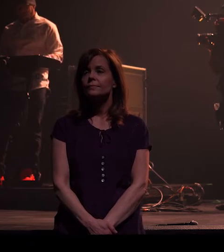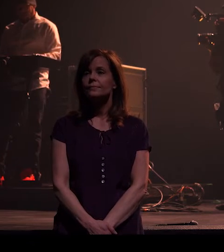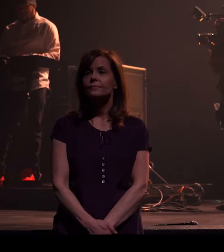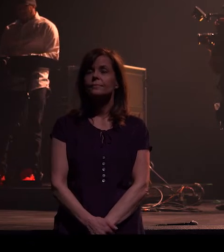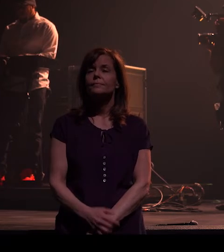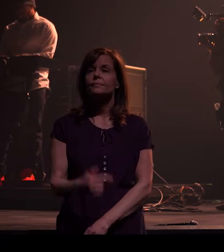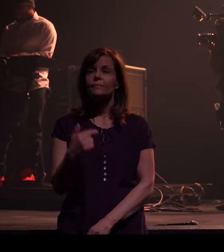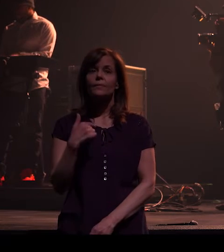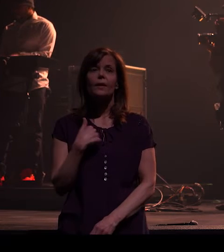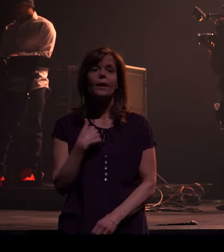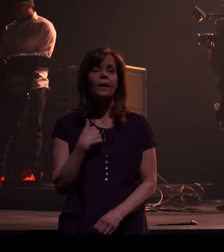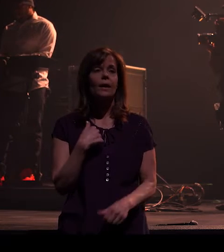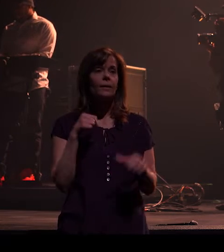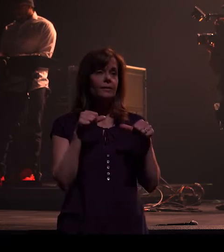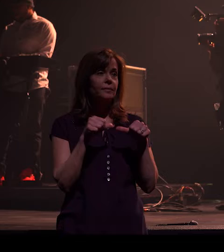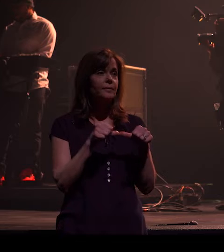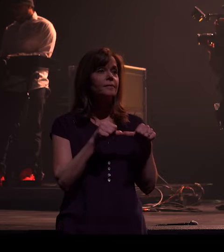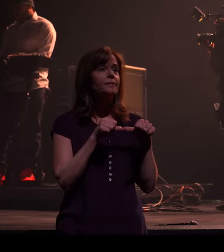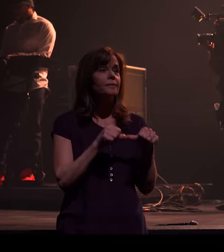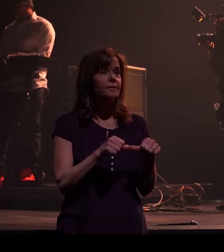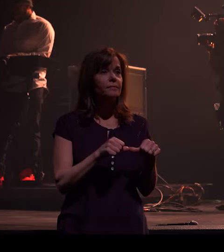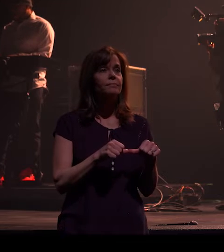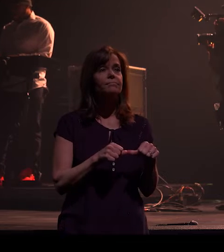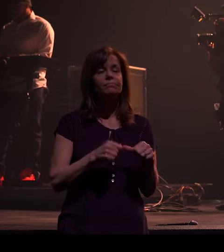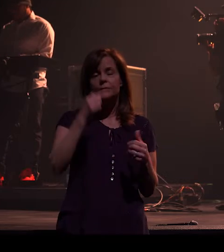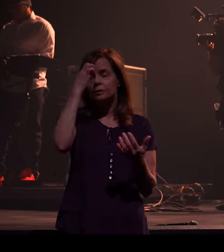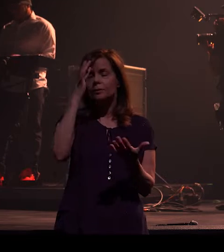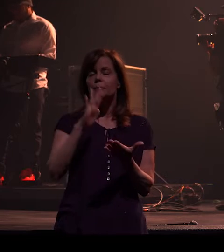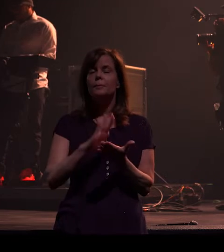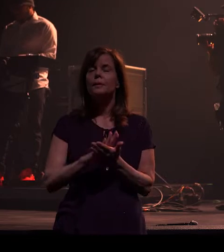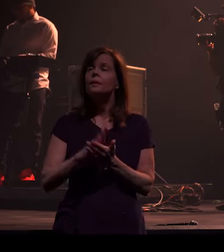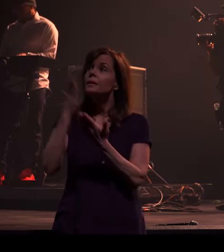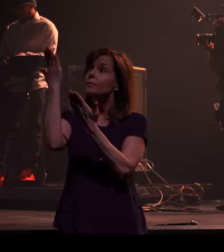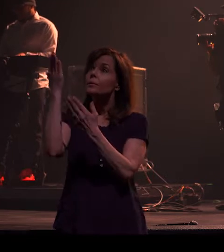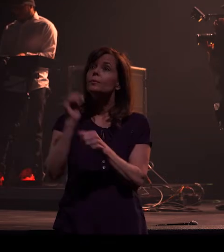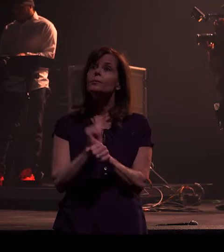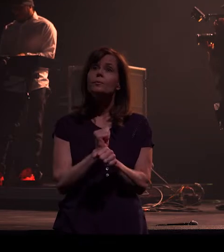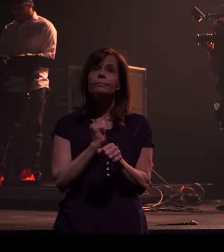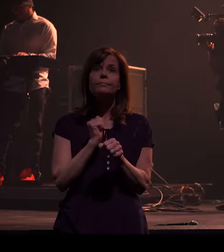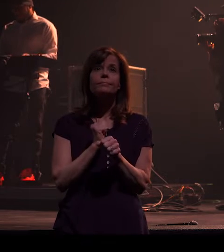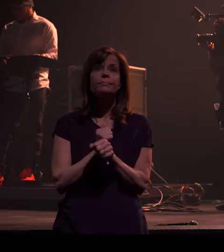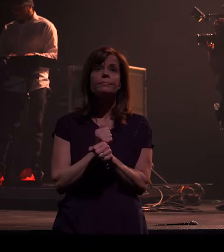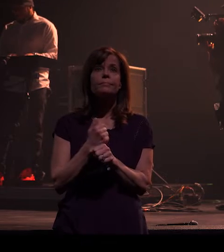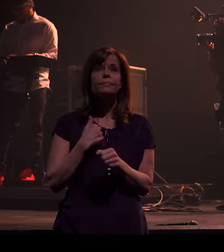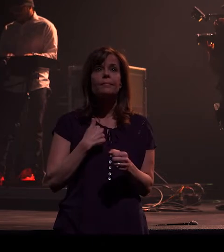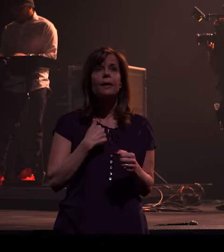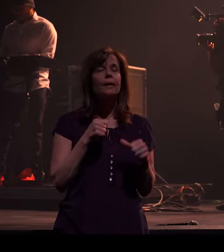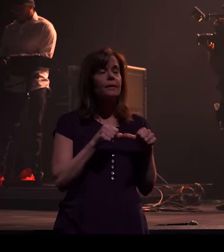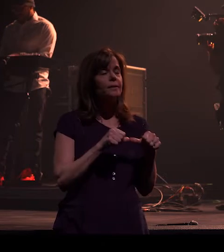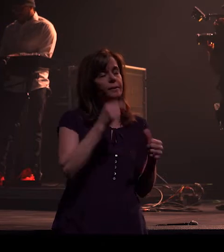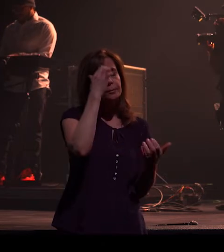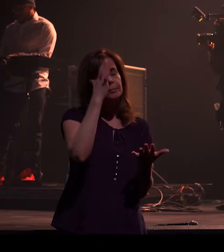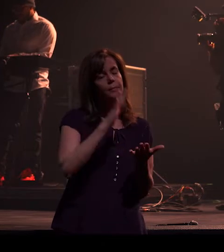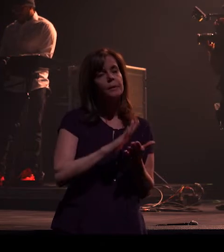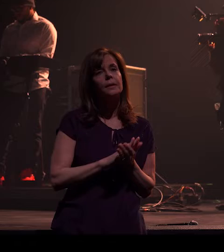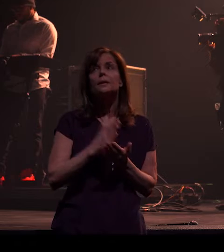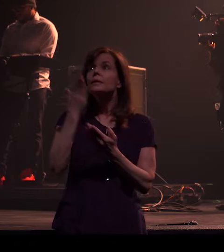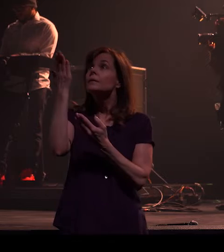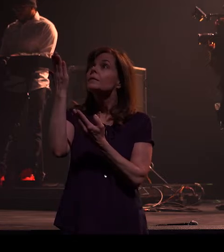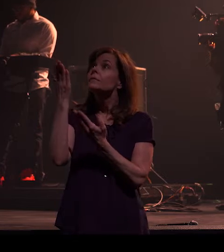still believe you're working. I still believe you're speaking. God,